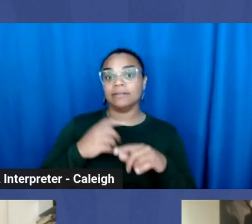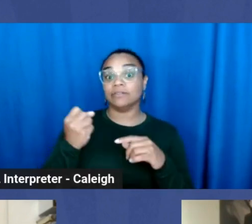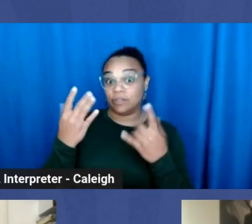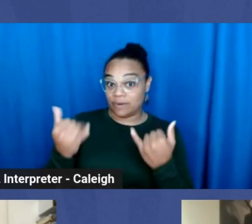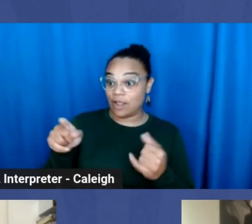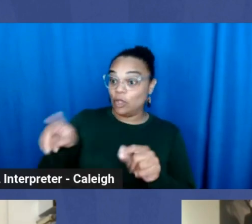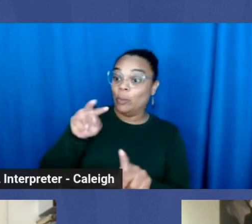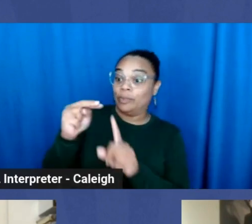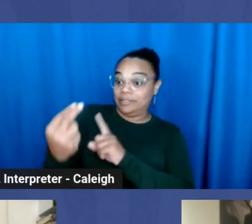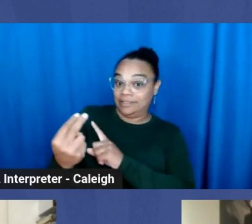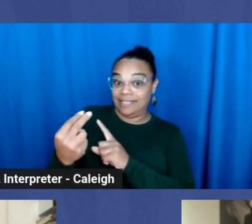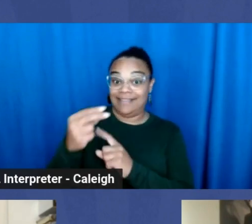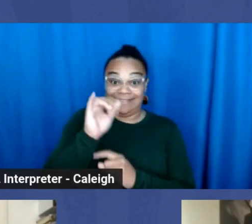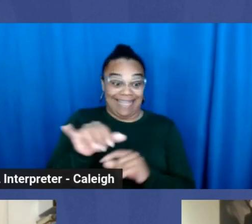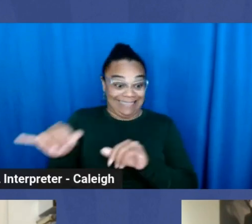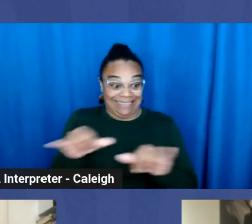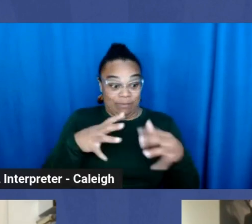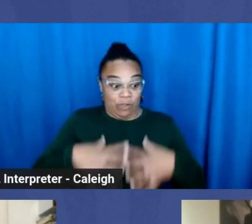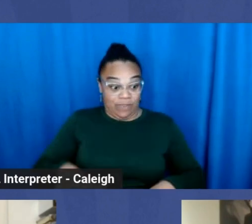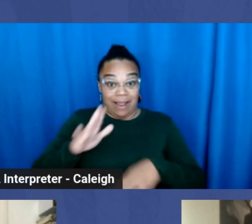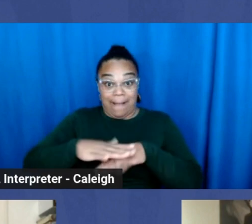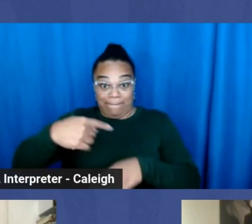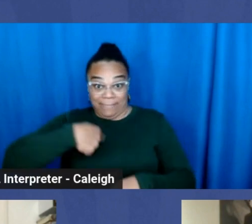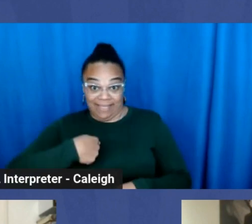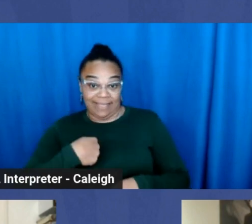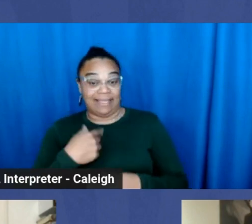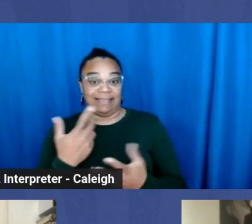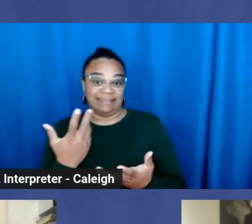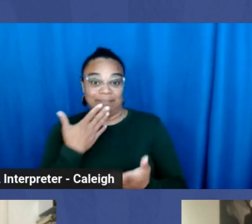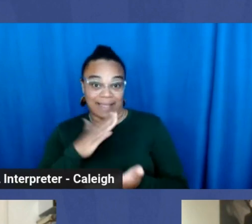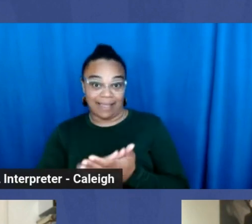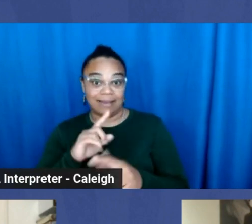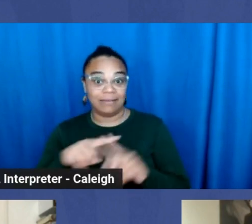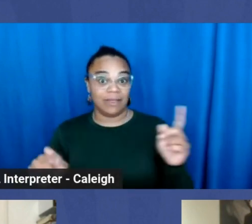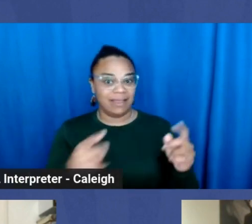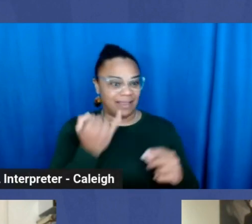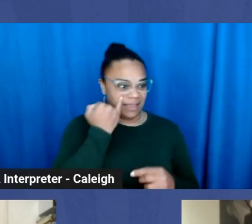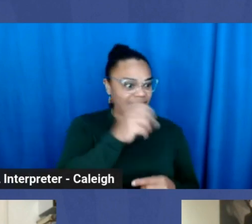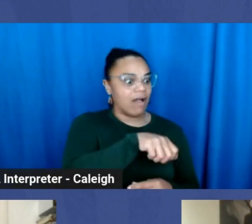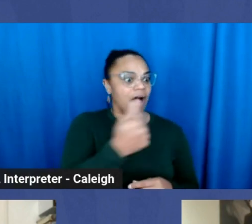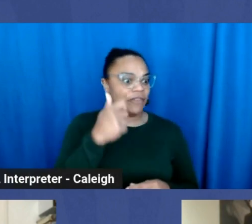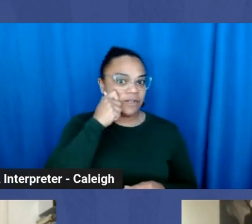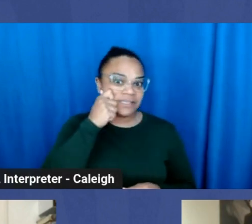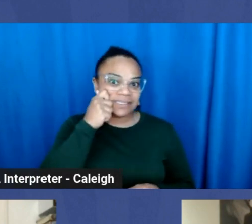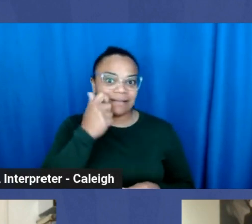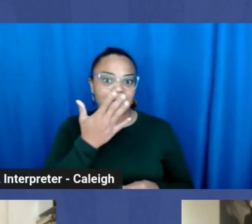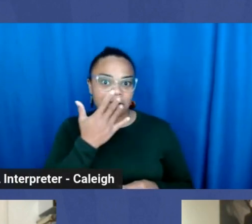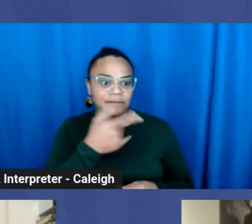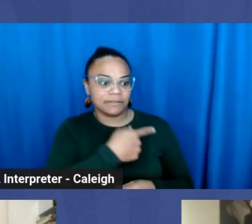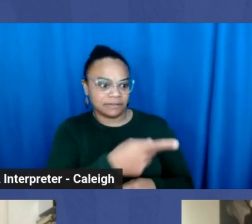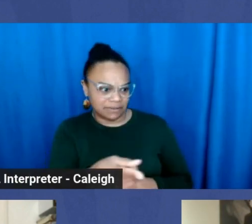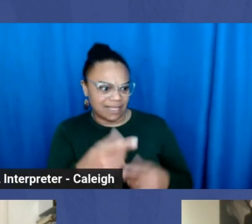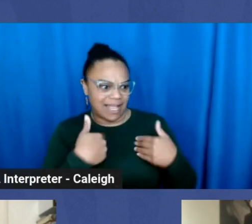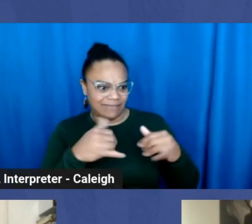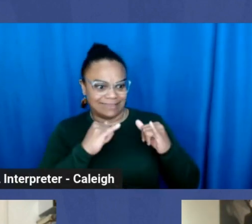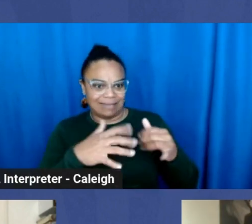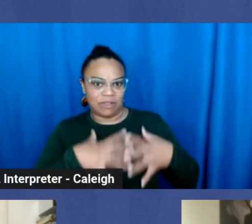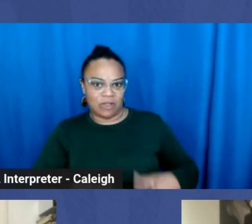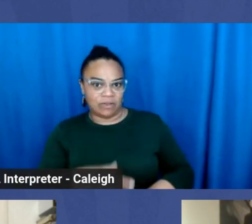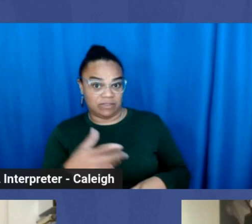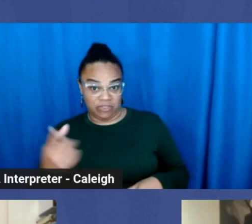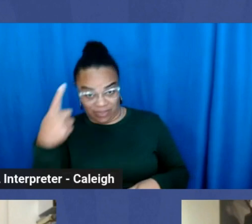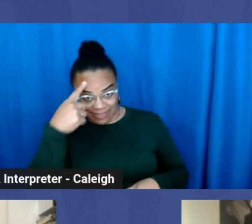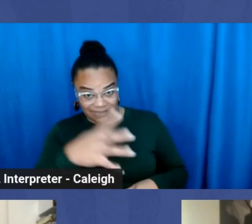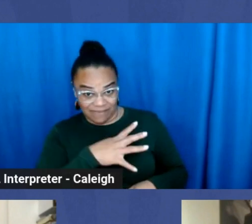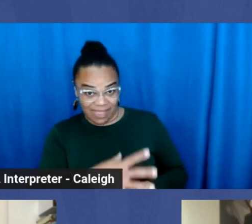and disruptive, but clothing on a different ethnicity is seen as fine. Censorship is not just about,